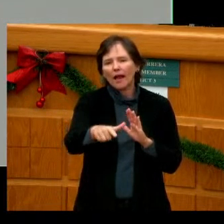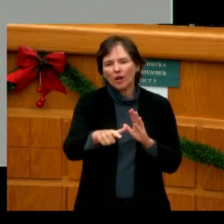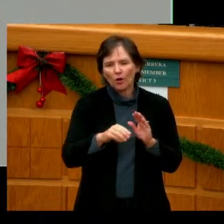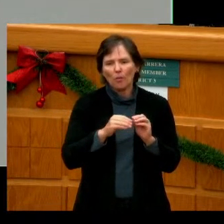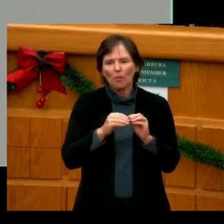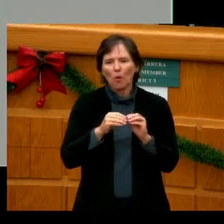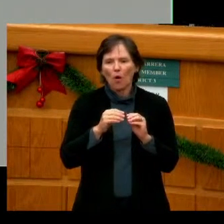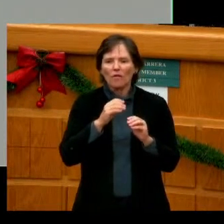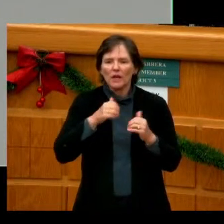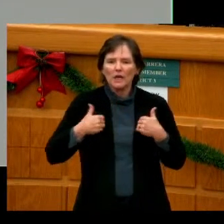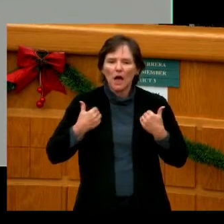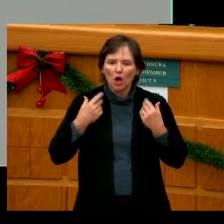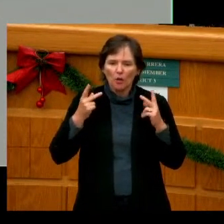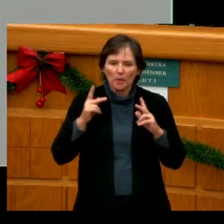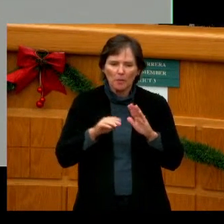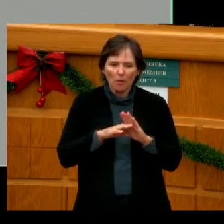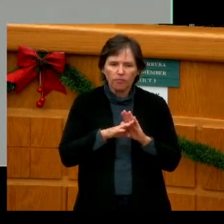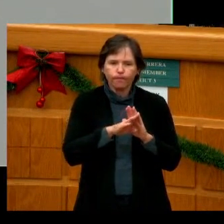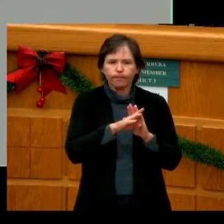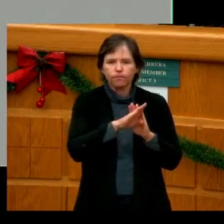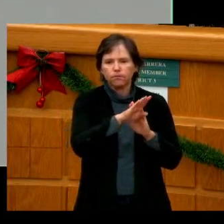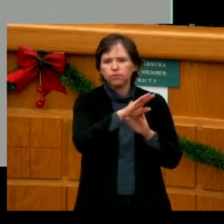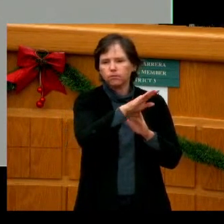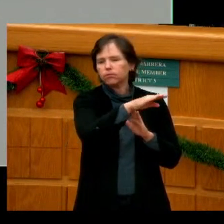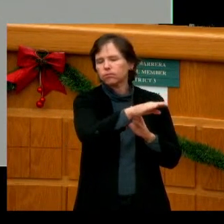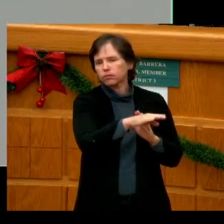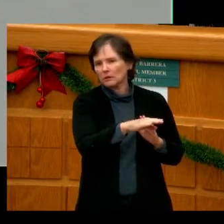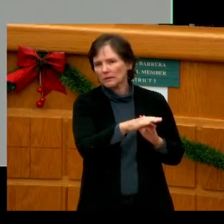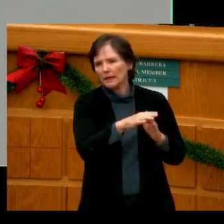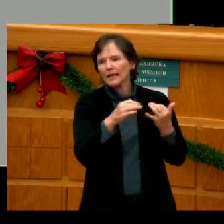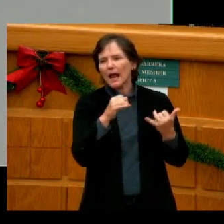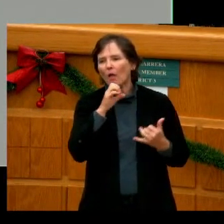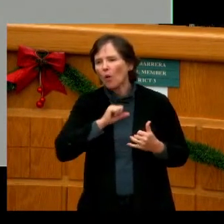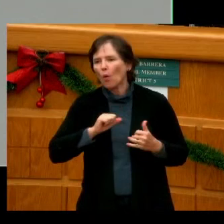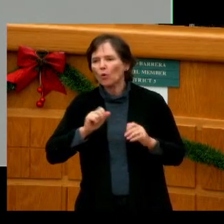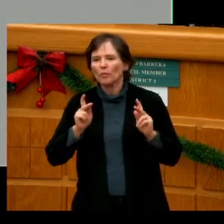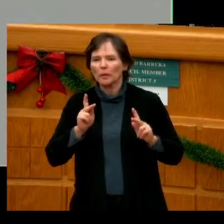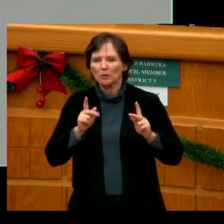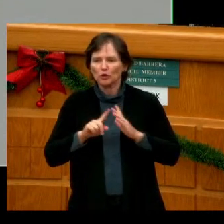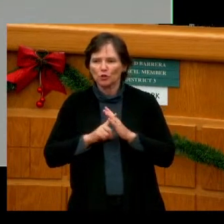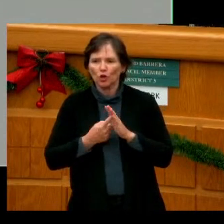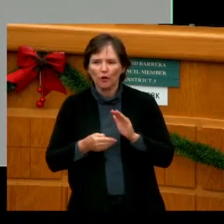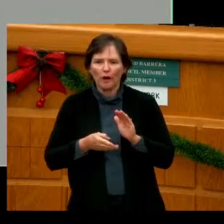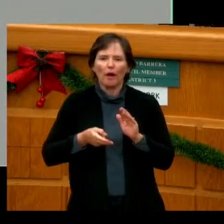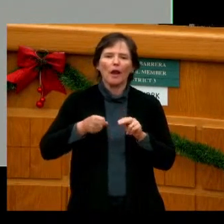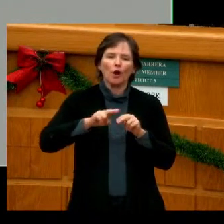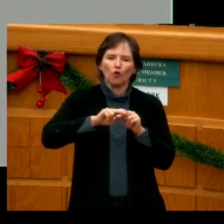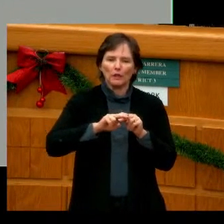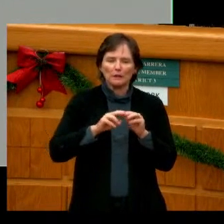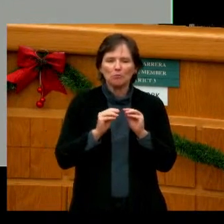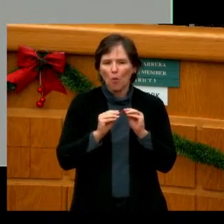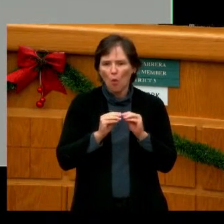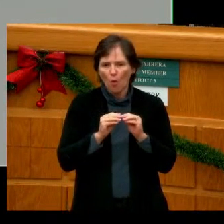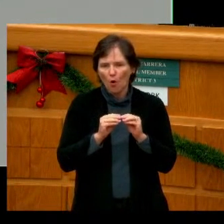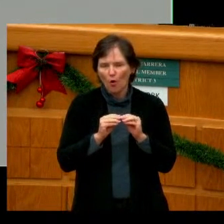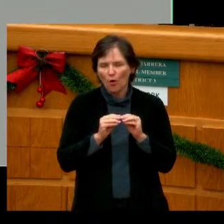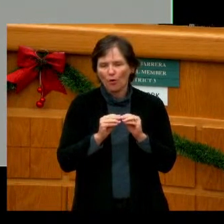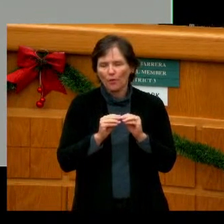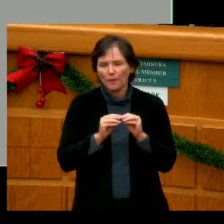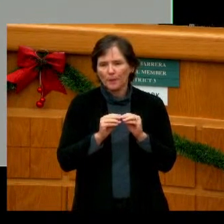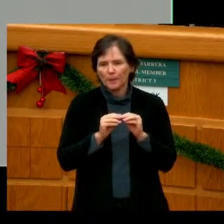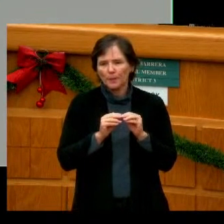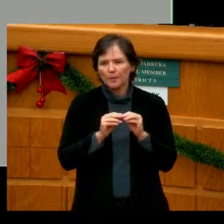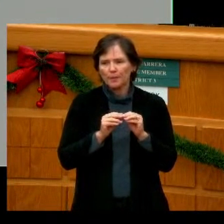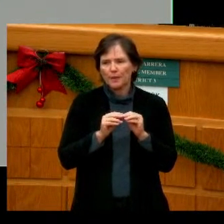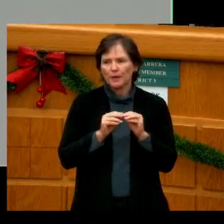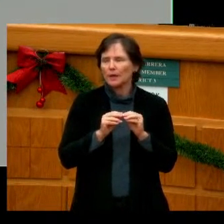increase, while the people above 60 kind of plateaued, and now the people above 60 are rising again more